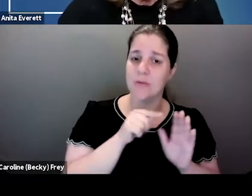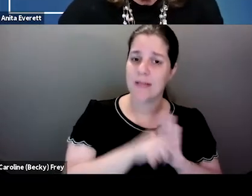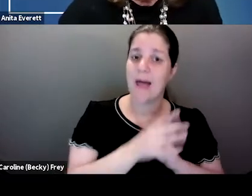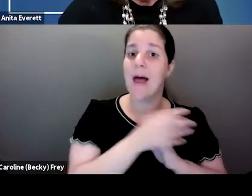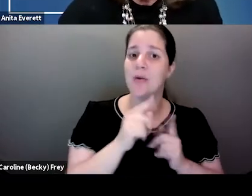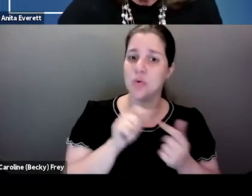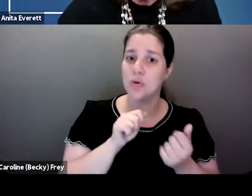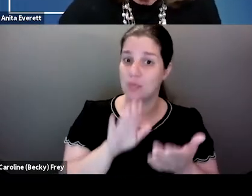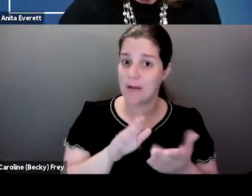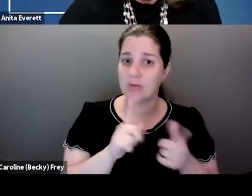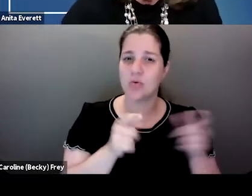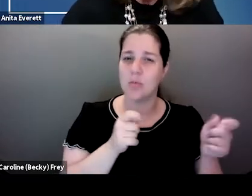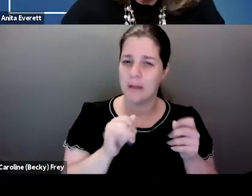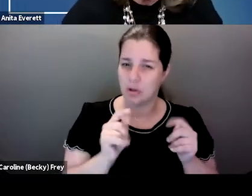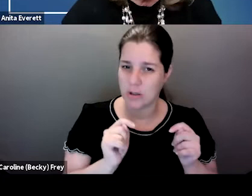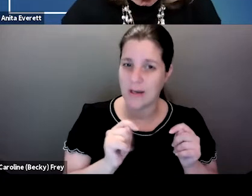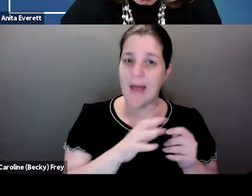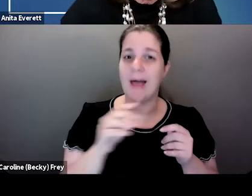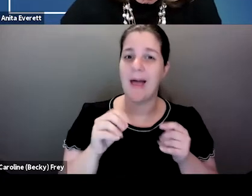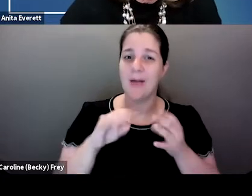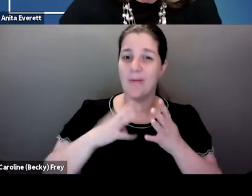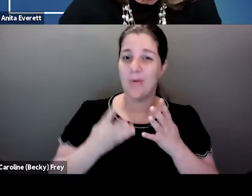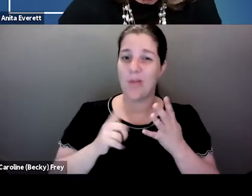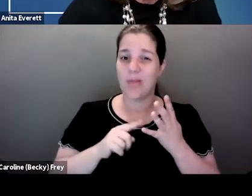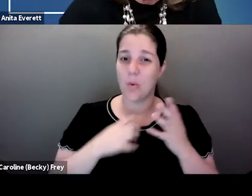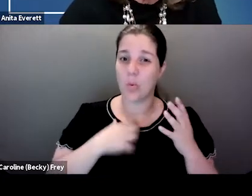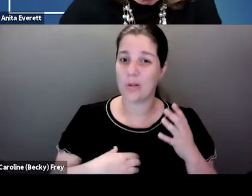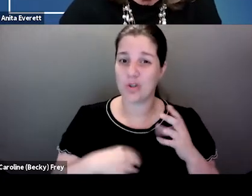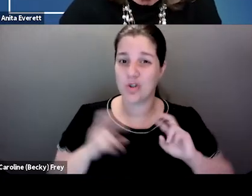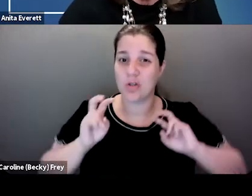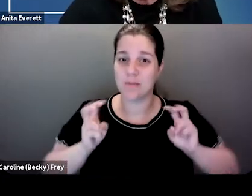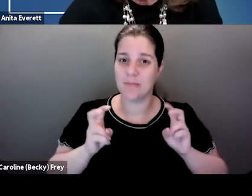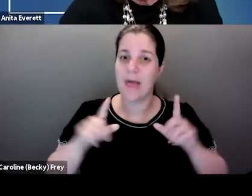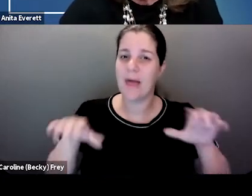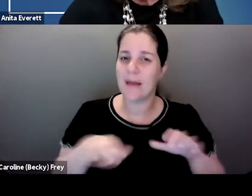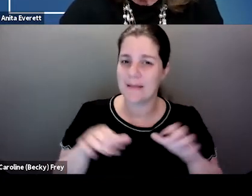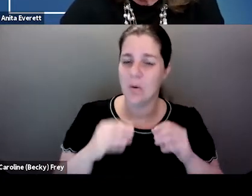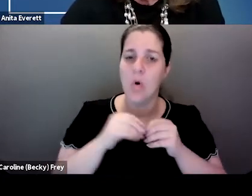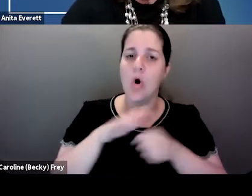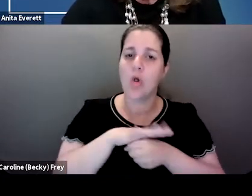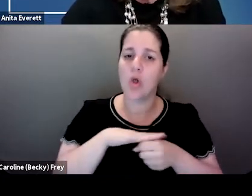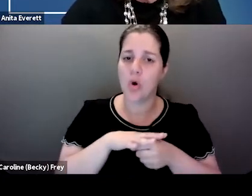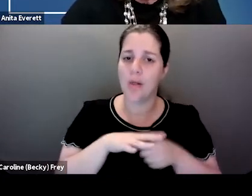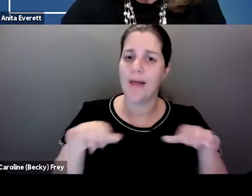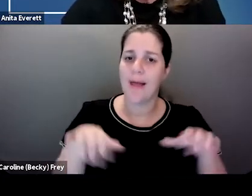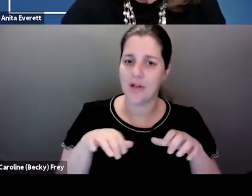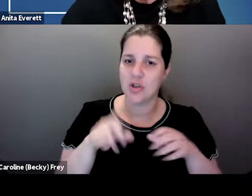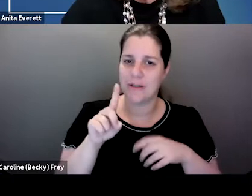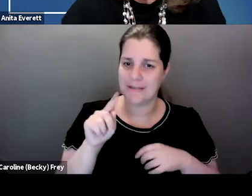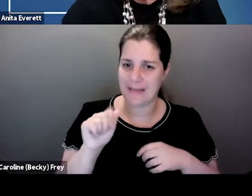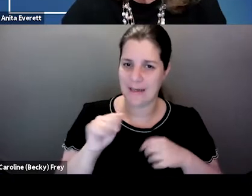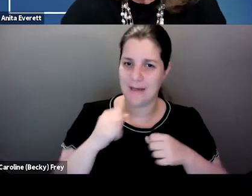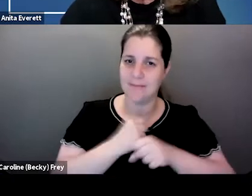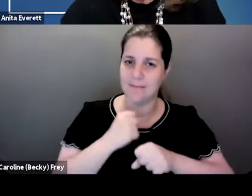fourth of our four sort of wishes, activities, is some more local actionable data. We think that counties and